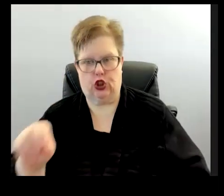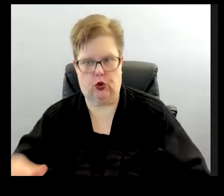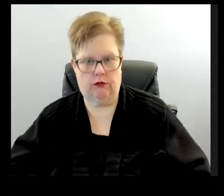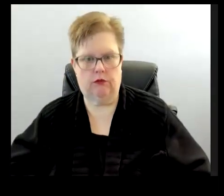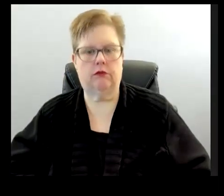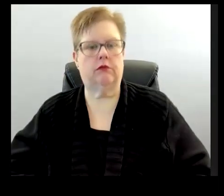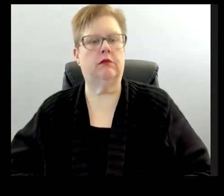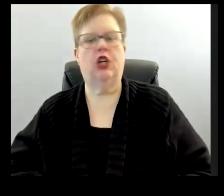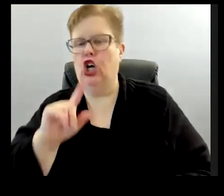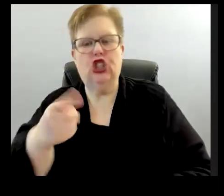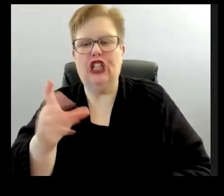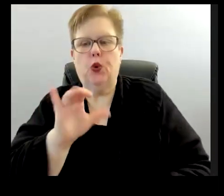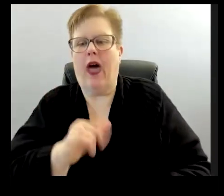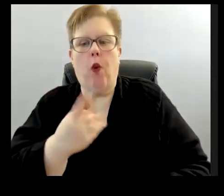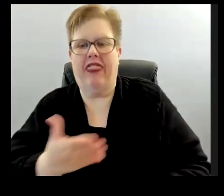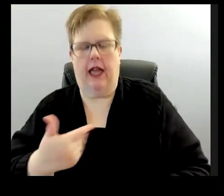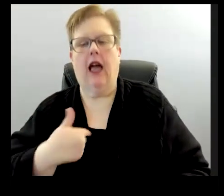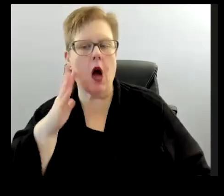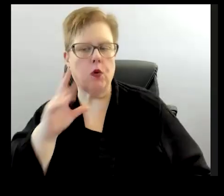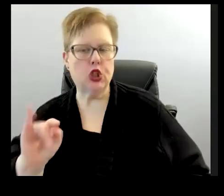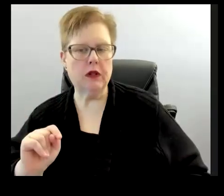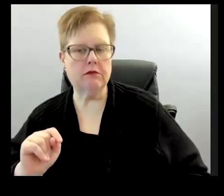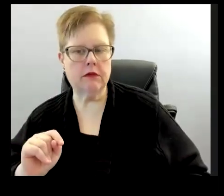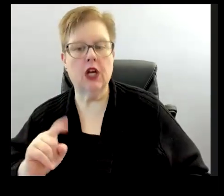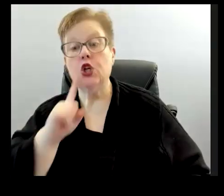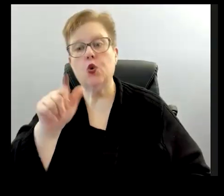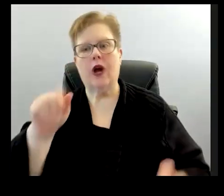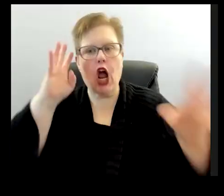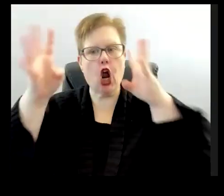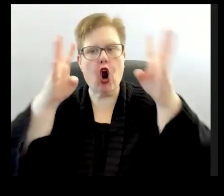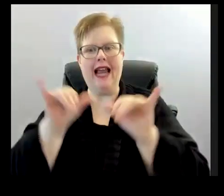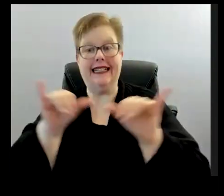Yes, just do this thing and I'll do it. And so you can create these